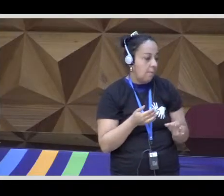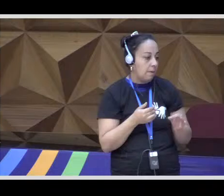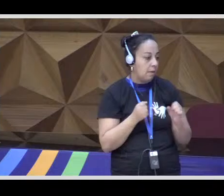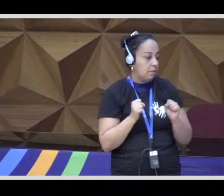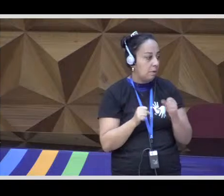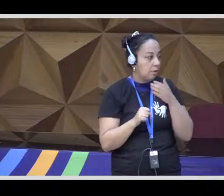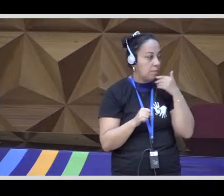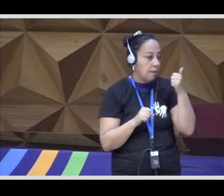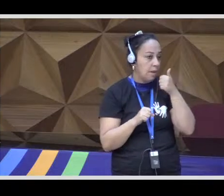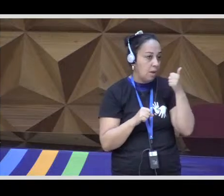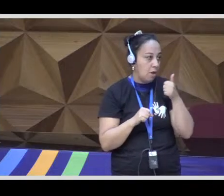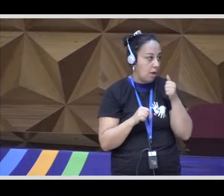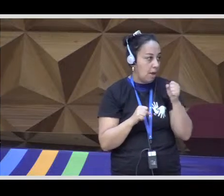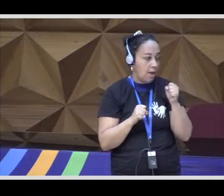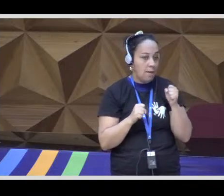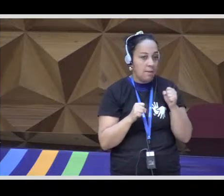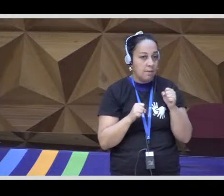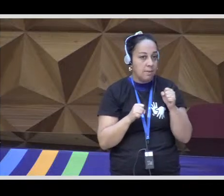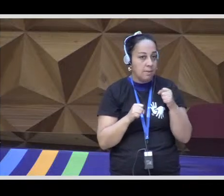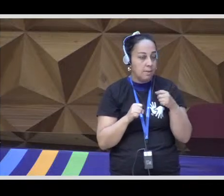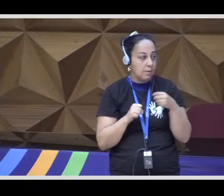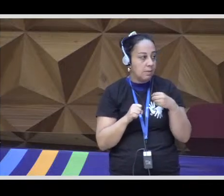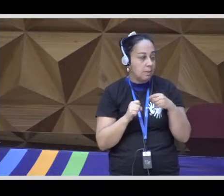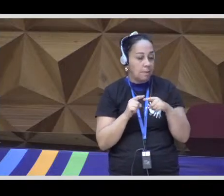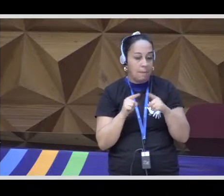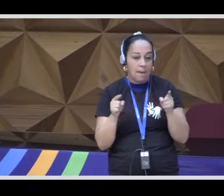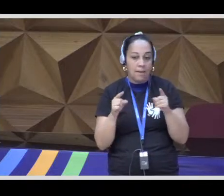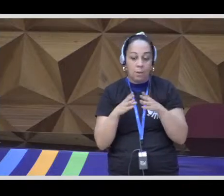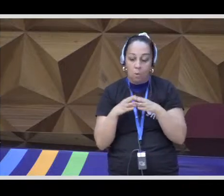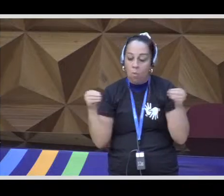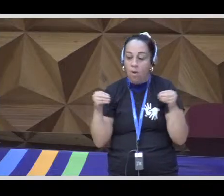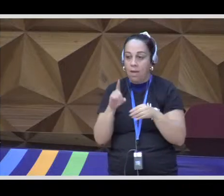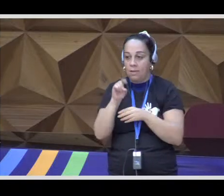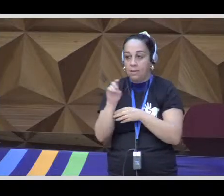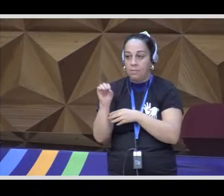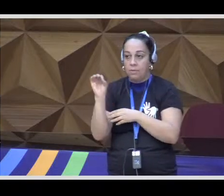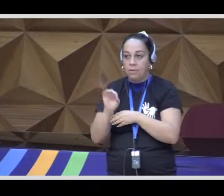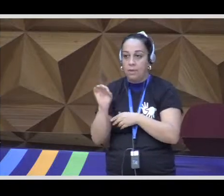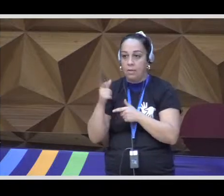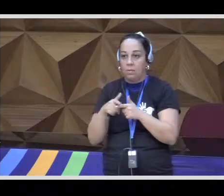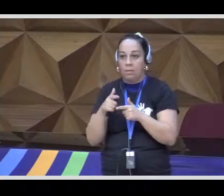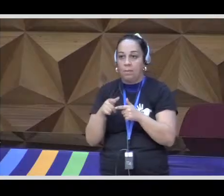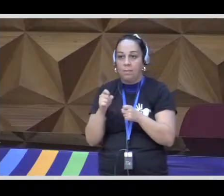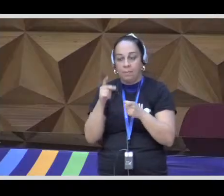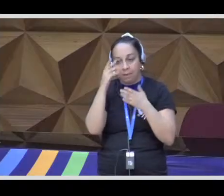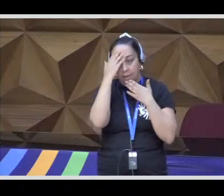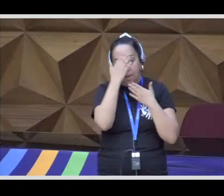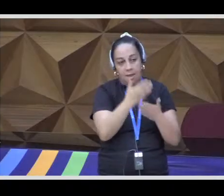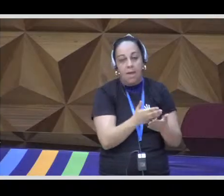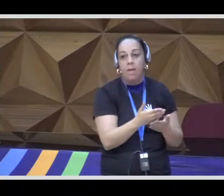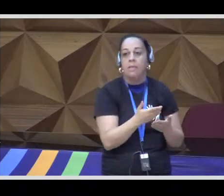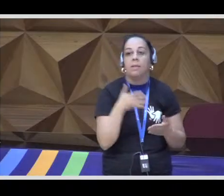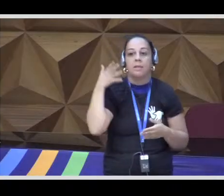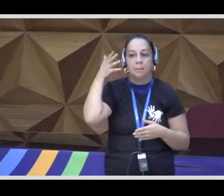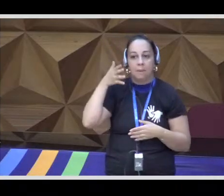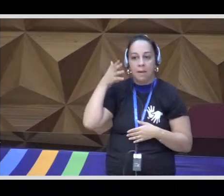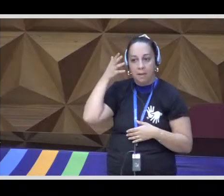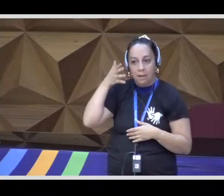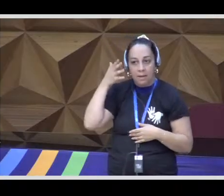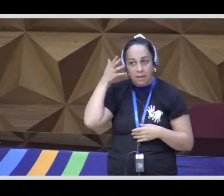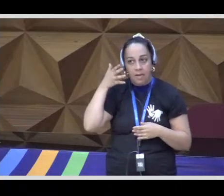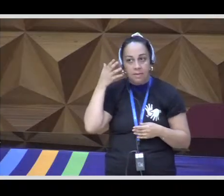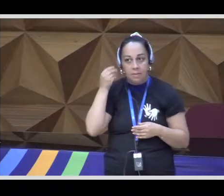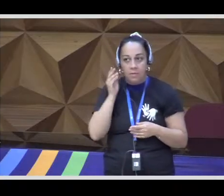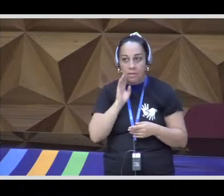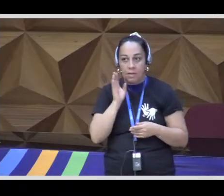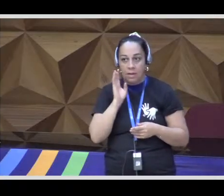it 100%. Okay, please. Okay, thanks for the inspiring talk. I've got a quick comment and then a question. Wave your